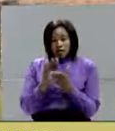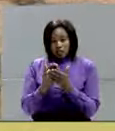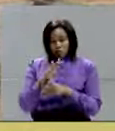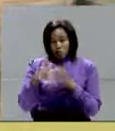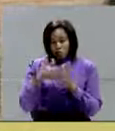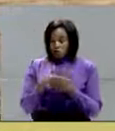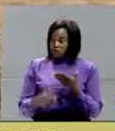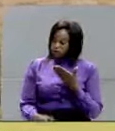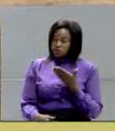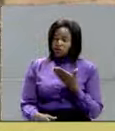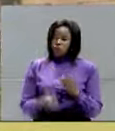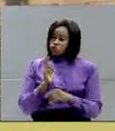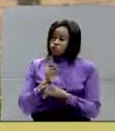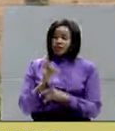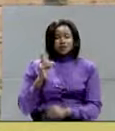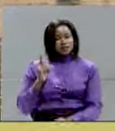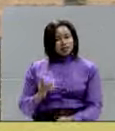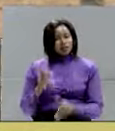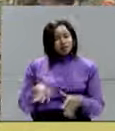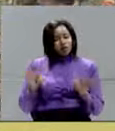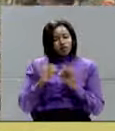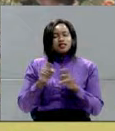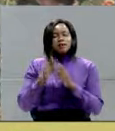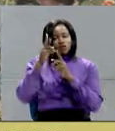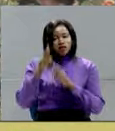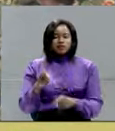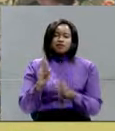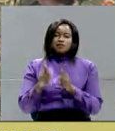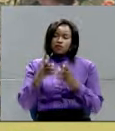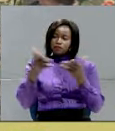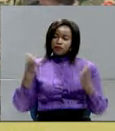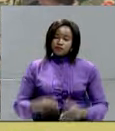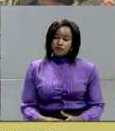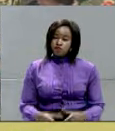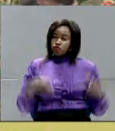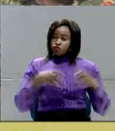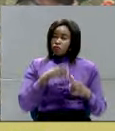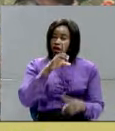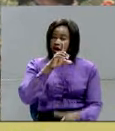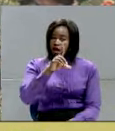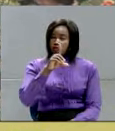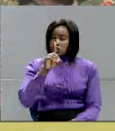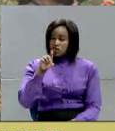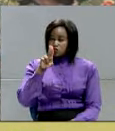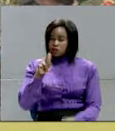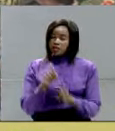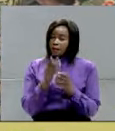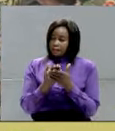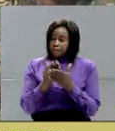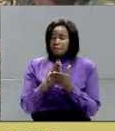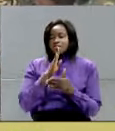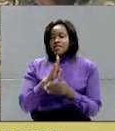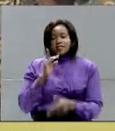on discipline and respecting the citizens. To the LDUs, I implore you to be disciplined, like the commandant